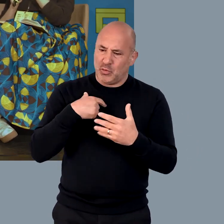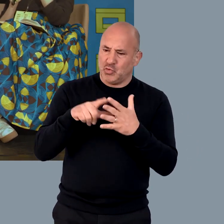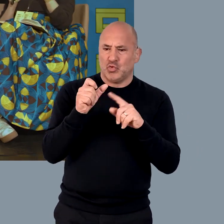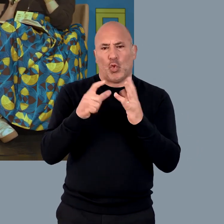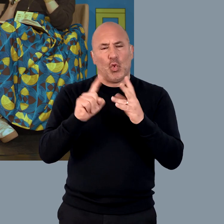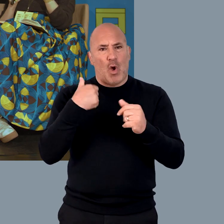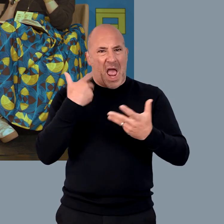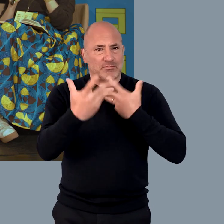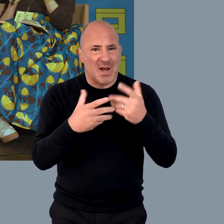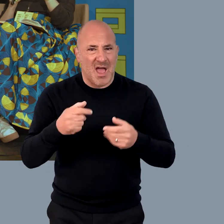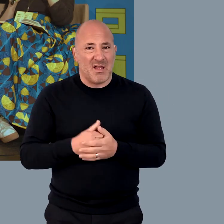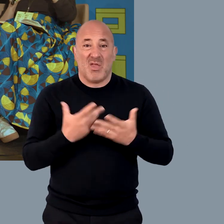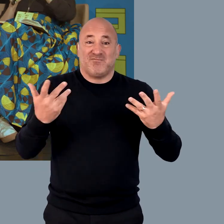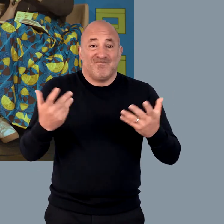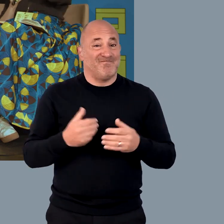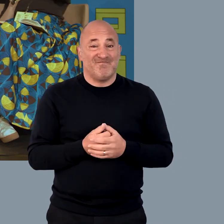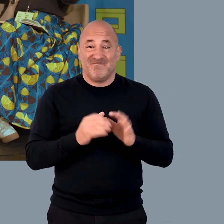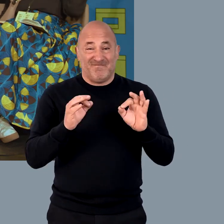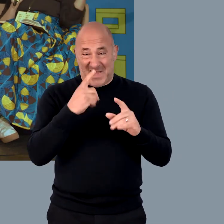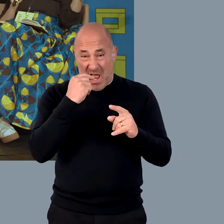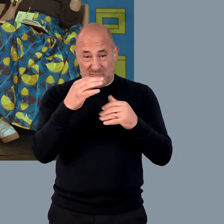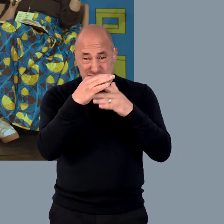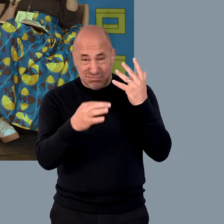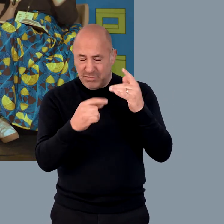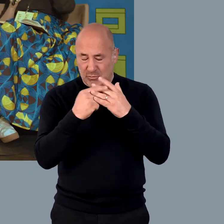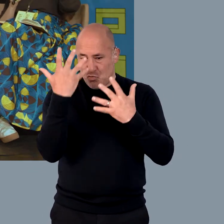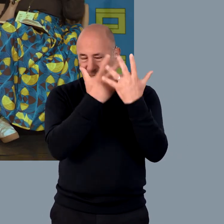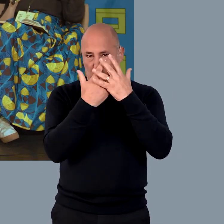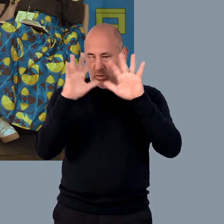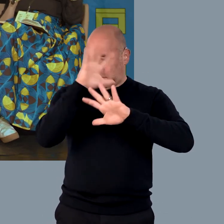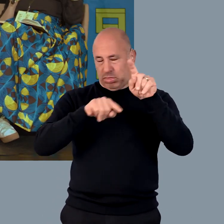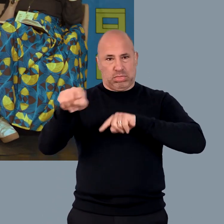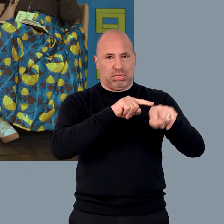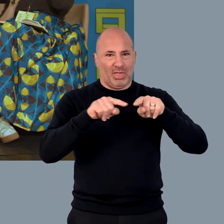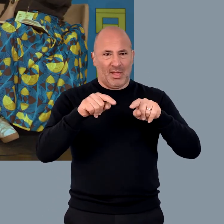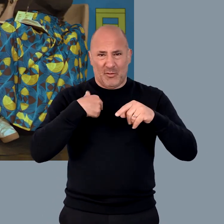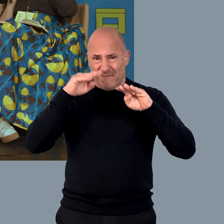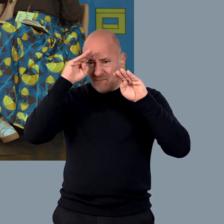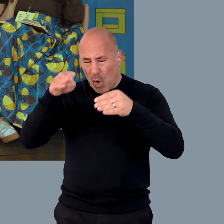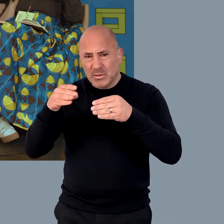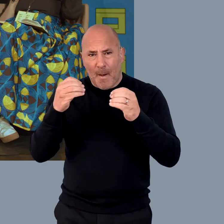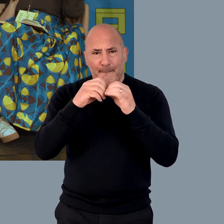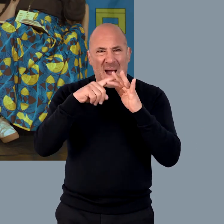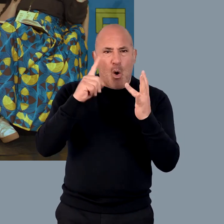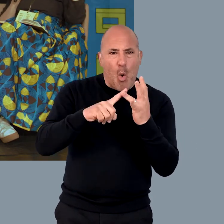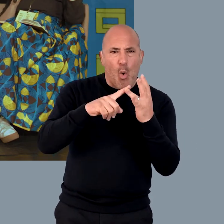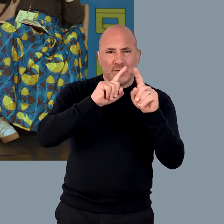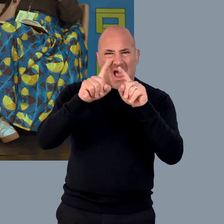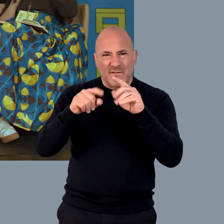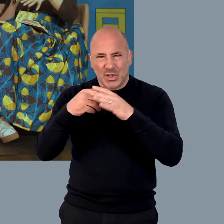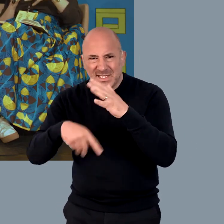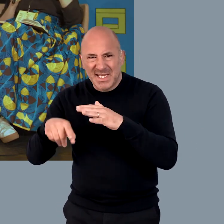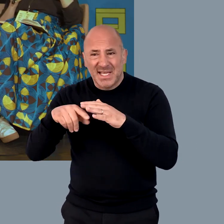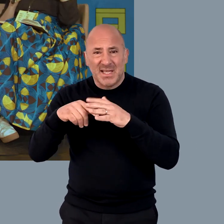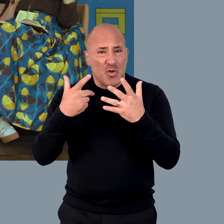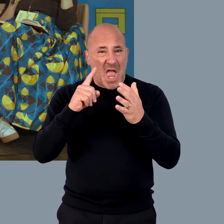sections, what are we going to do? Because otherwise you there's so much you could do and it's really confusing. Are we going to be focusing on biodiversity? Is it energy?